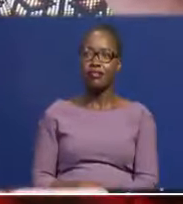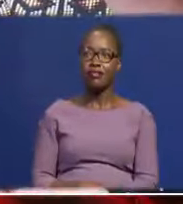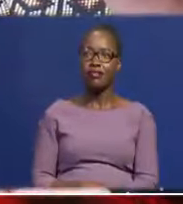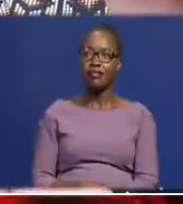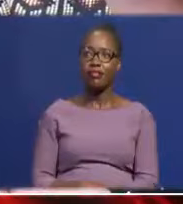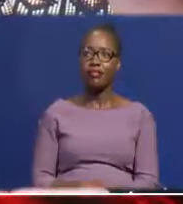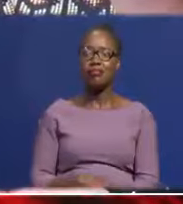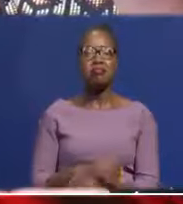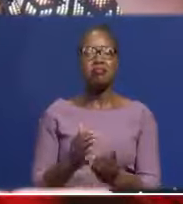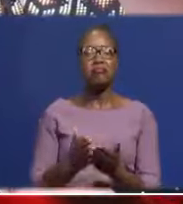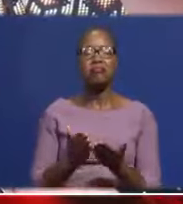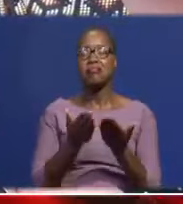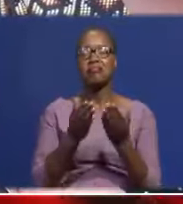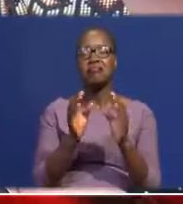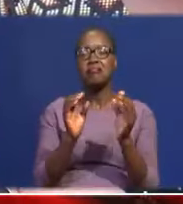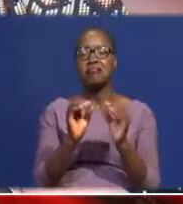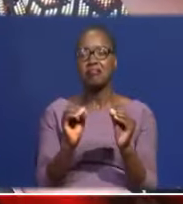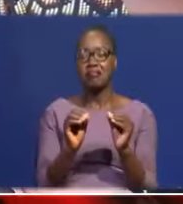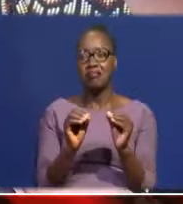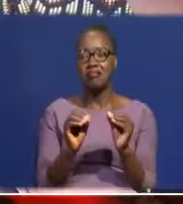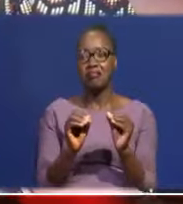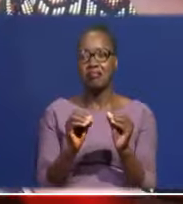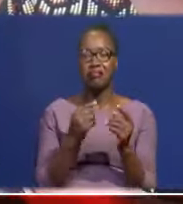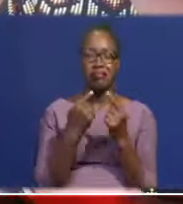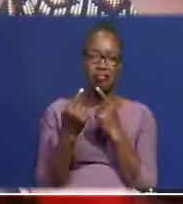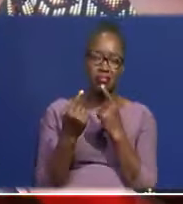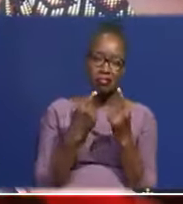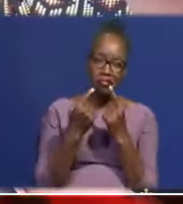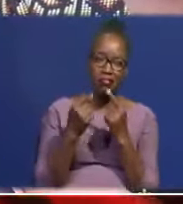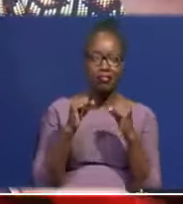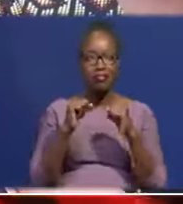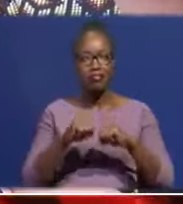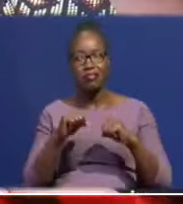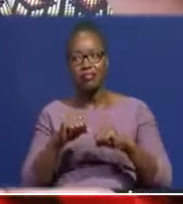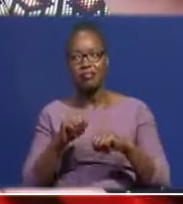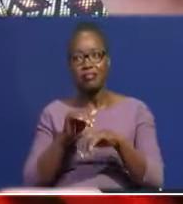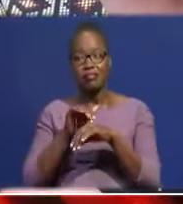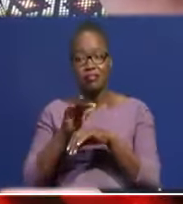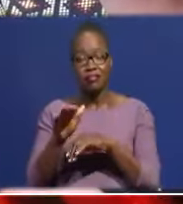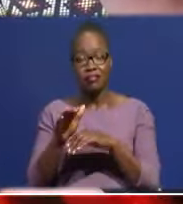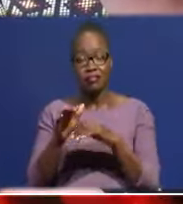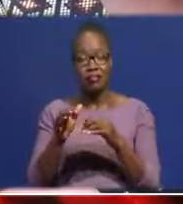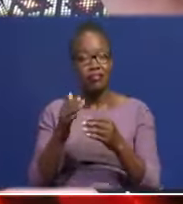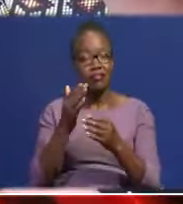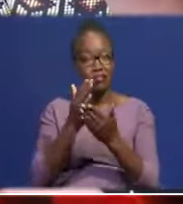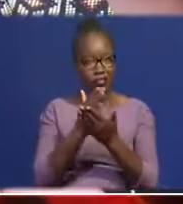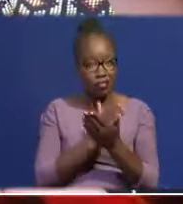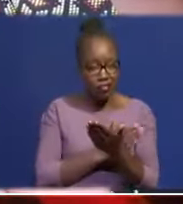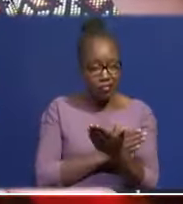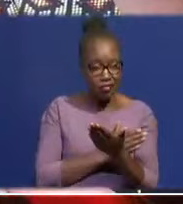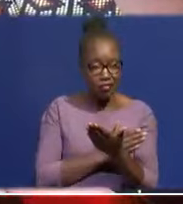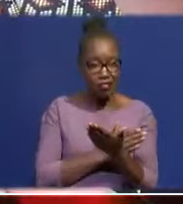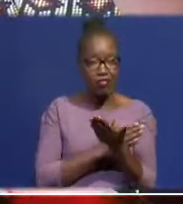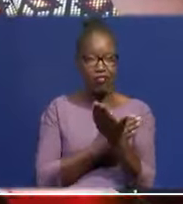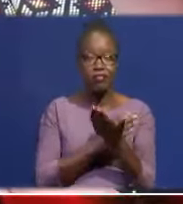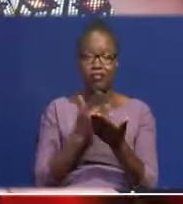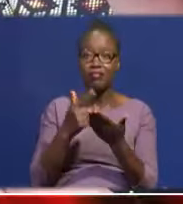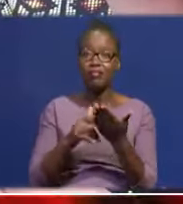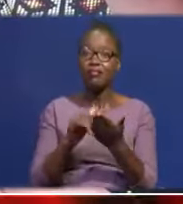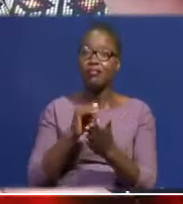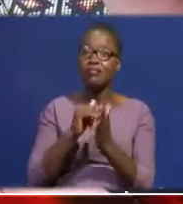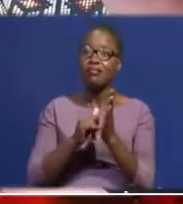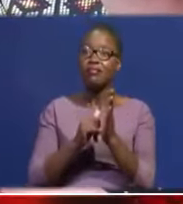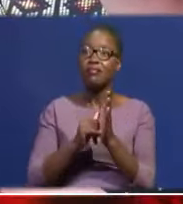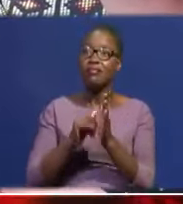They had not been promoted for some time. We talked and we agreed, and I went and I gave them promotion. So what I can just